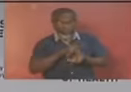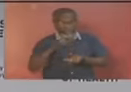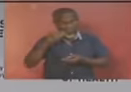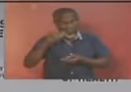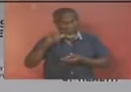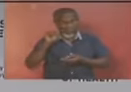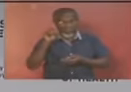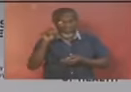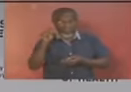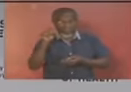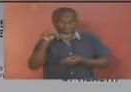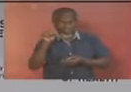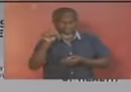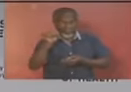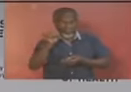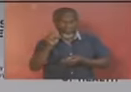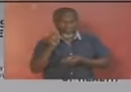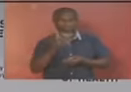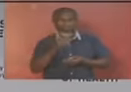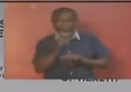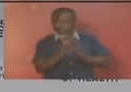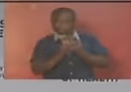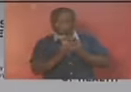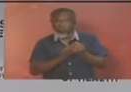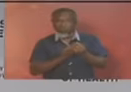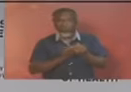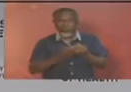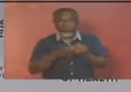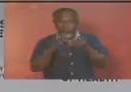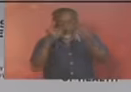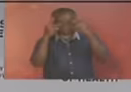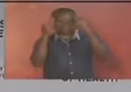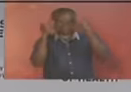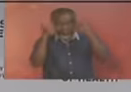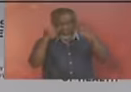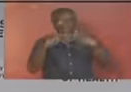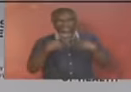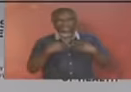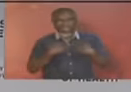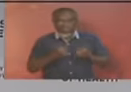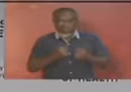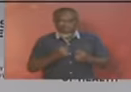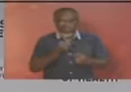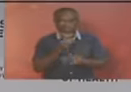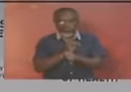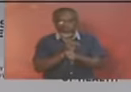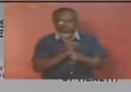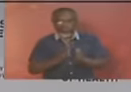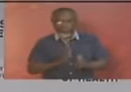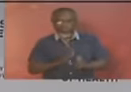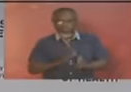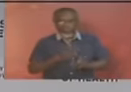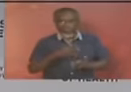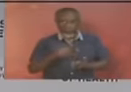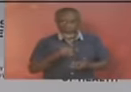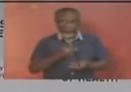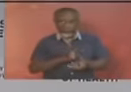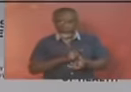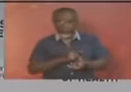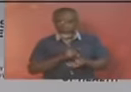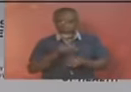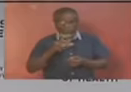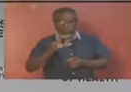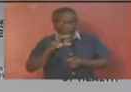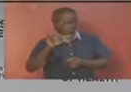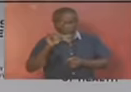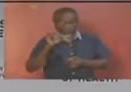of the Epidemiological Division, both of the Ministry of Health. And we also have with us Dr. Lisa Inda joining us again. She